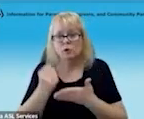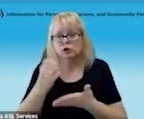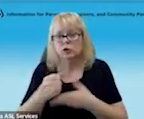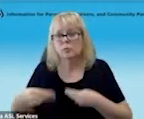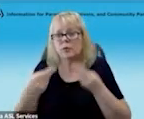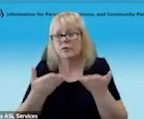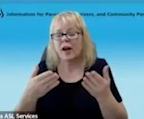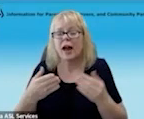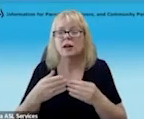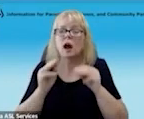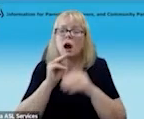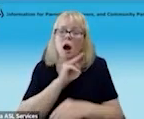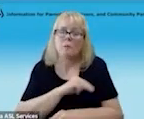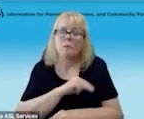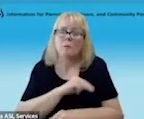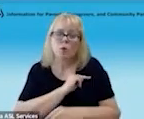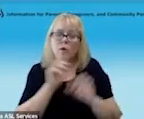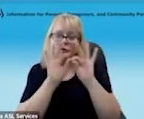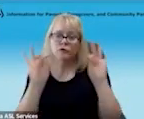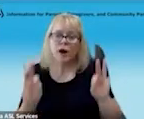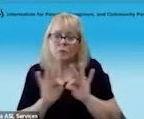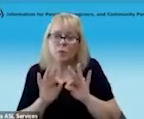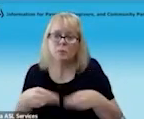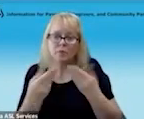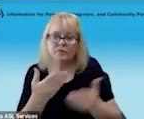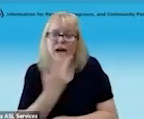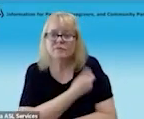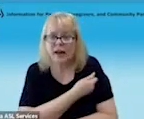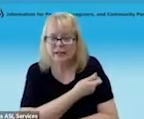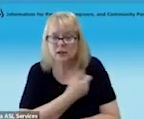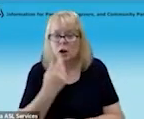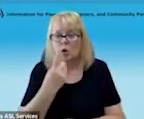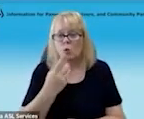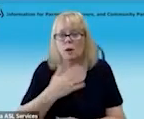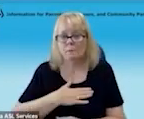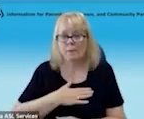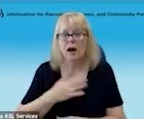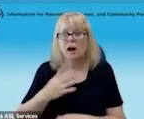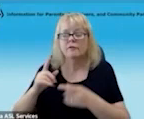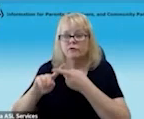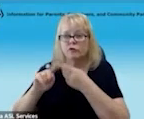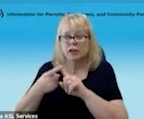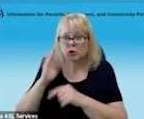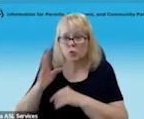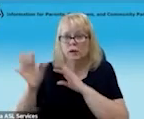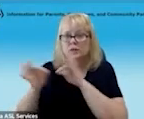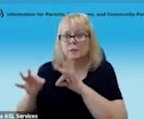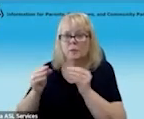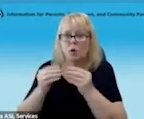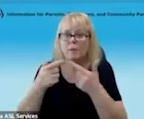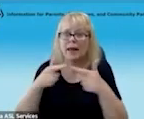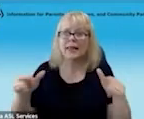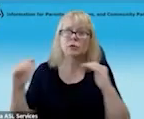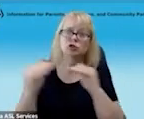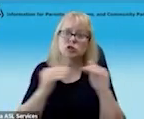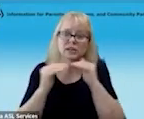important. In Colorado, more than 50% Latinos are Catholics. The faith community has the opportunity to provide